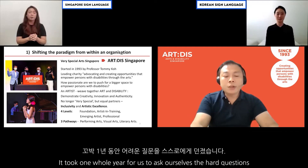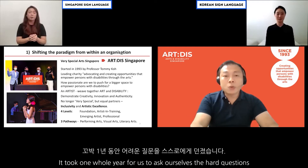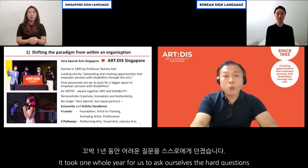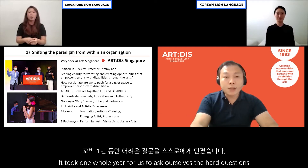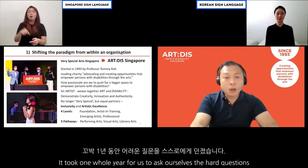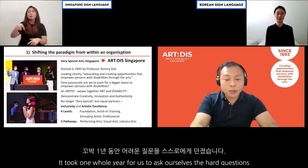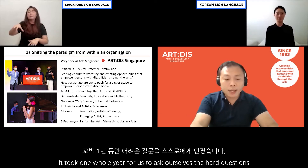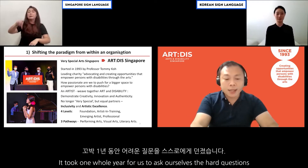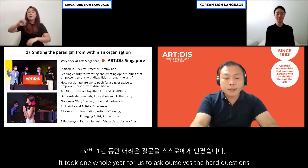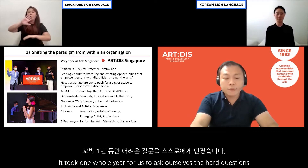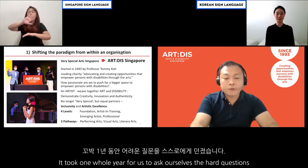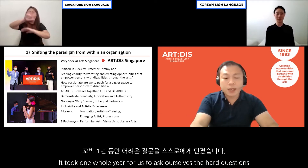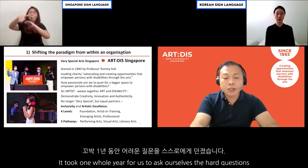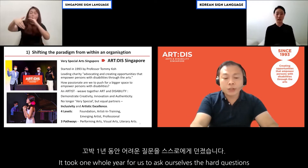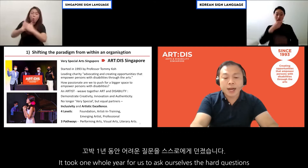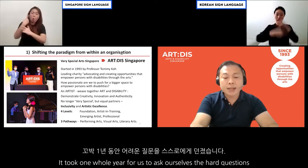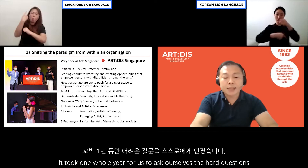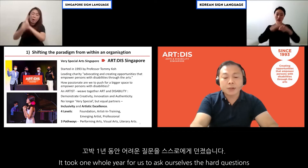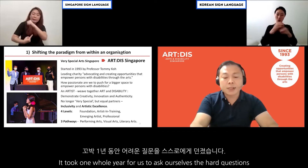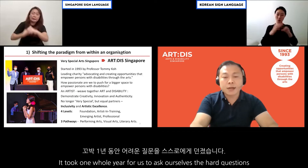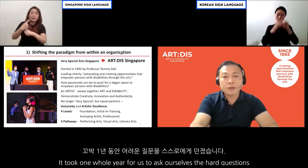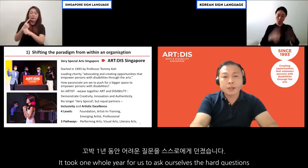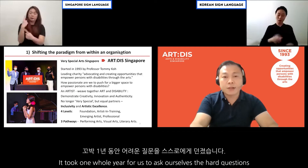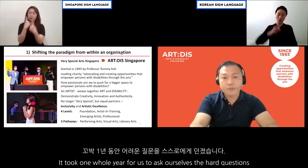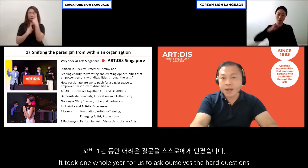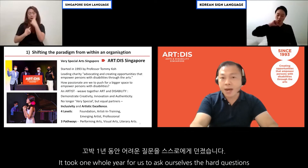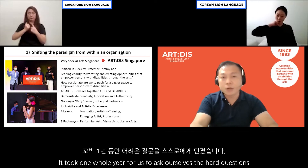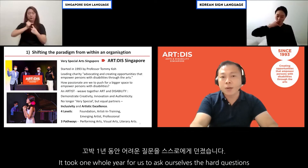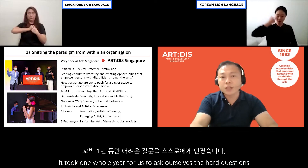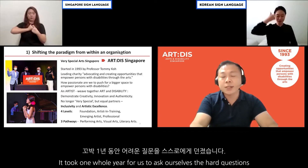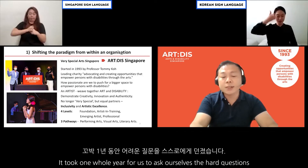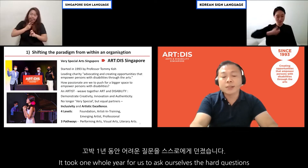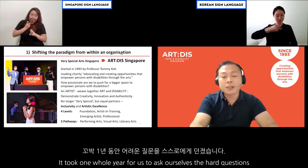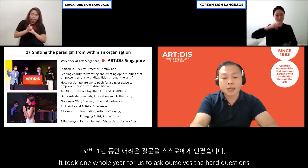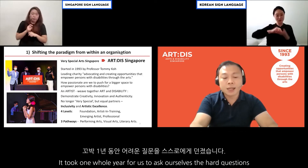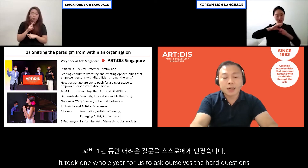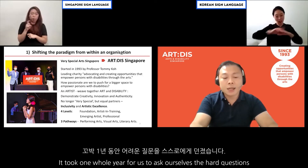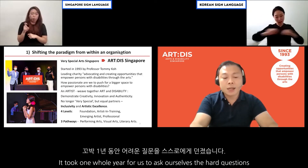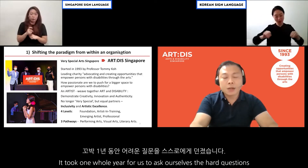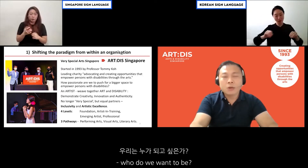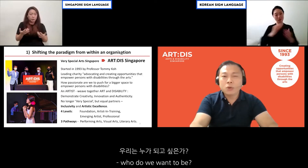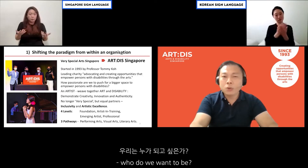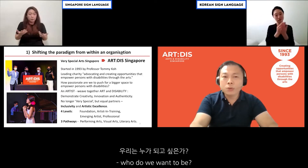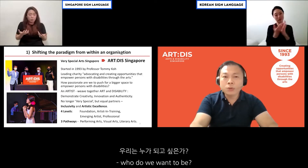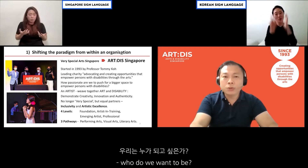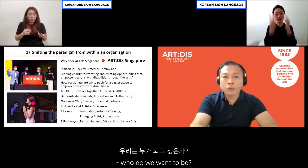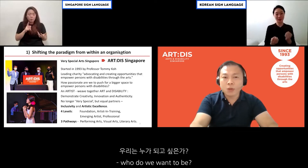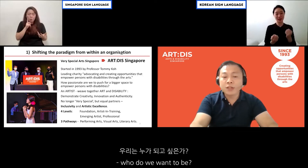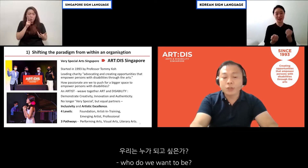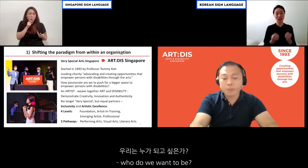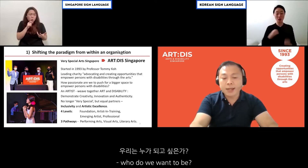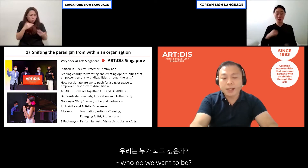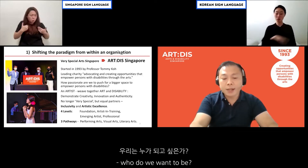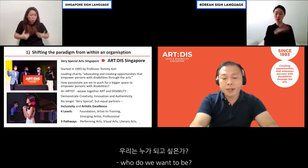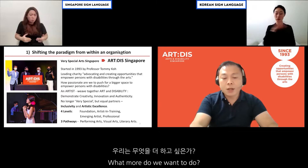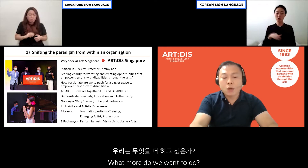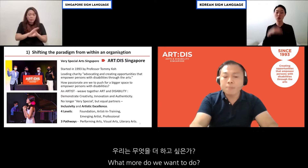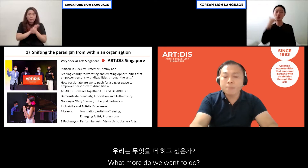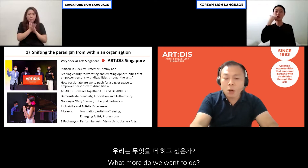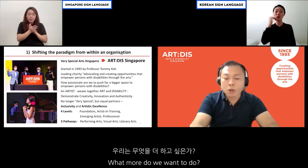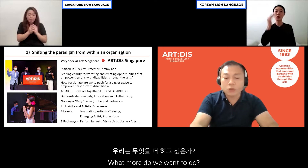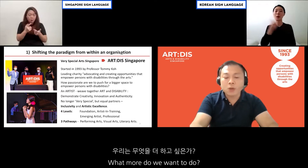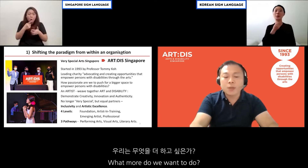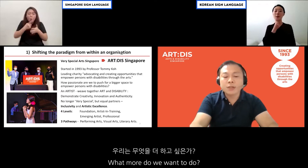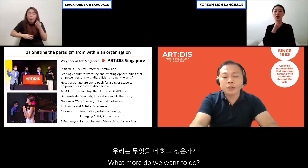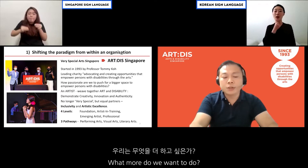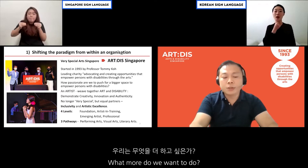It took one whole year for us to ask ourselves the very hard questions. Who do we want to be? What